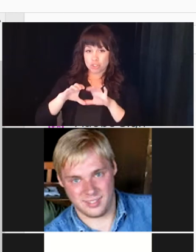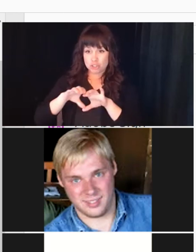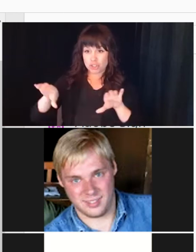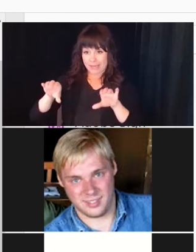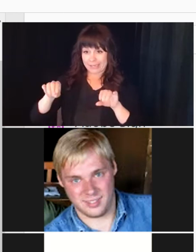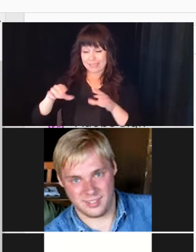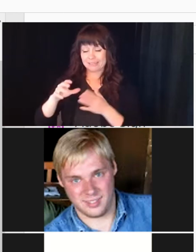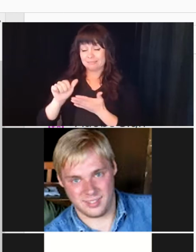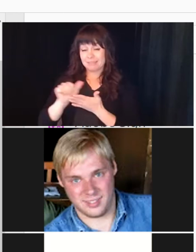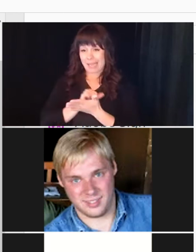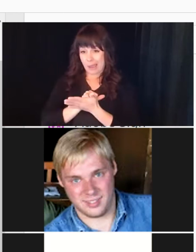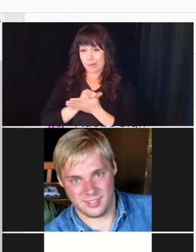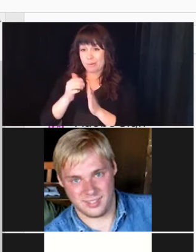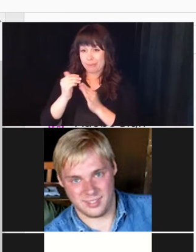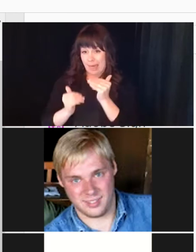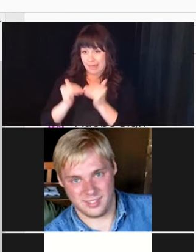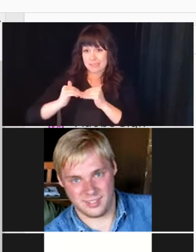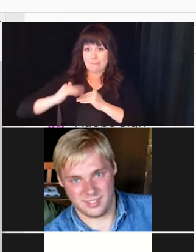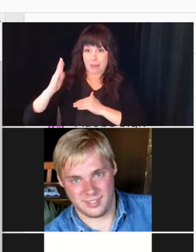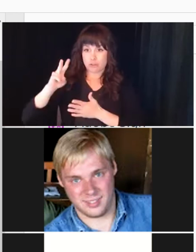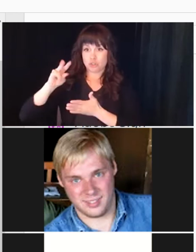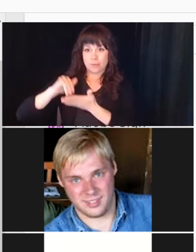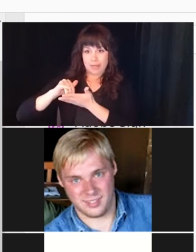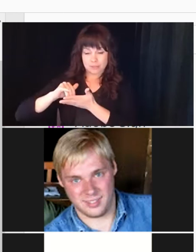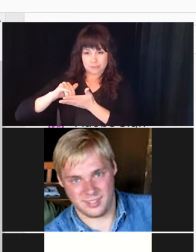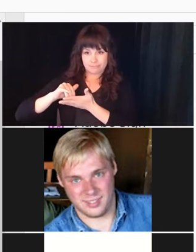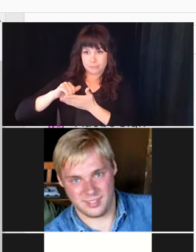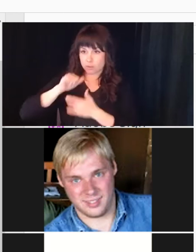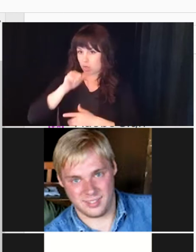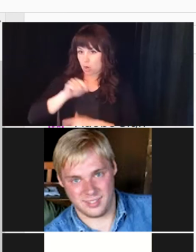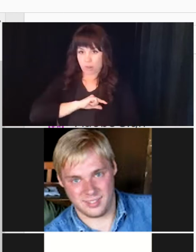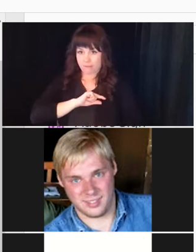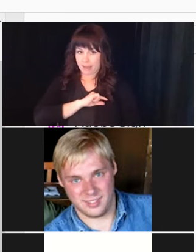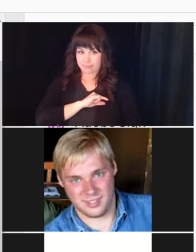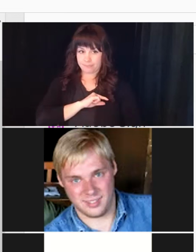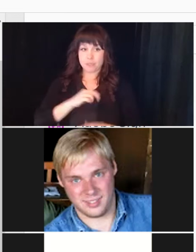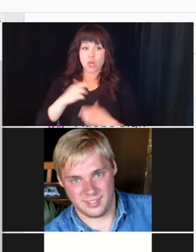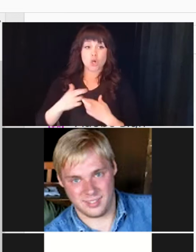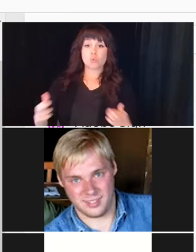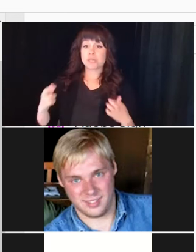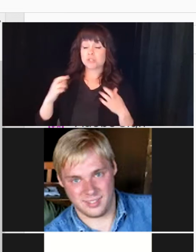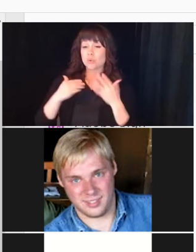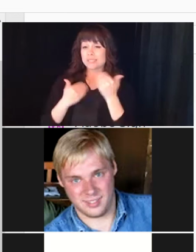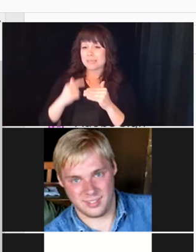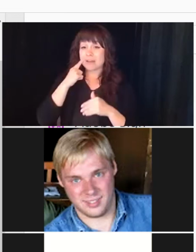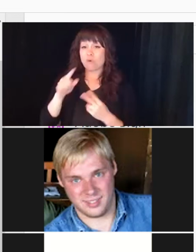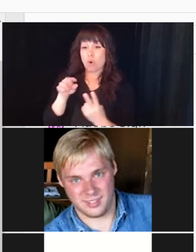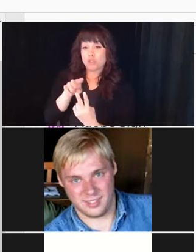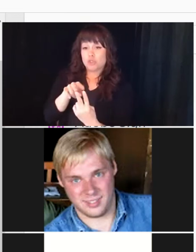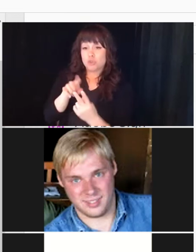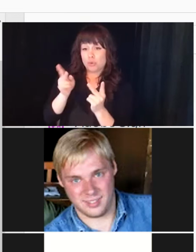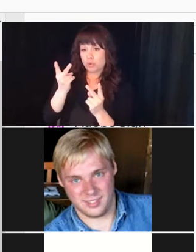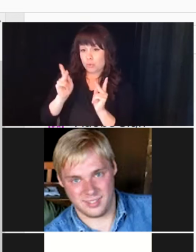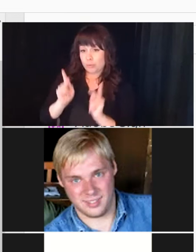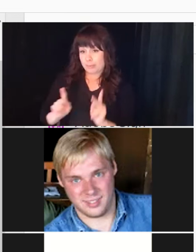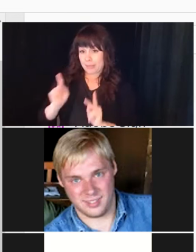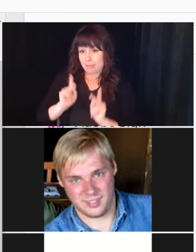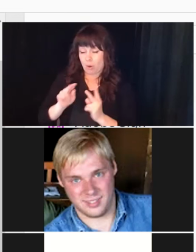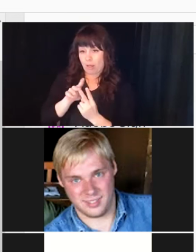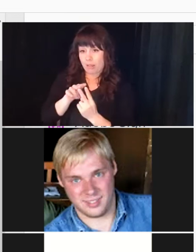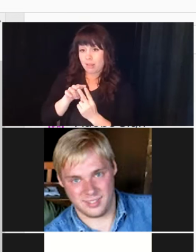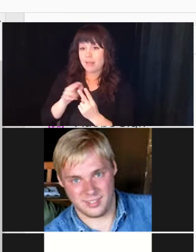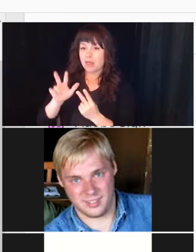$2,000. Okay. The resource limit is $3,000 for a couple. And a couple means two